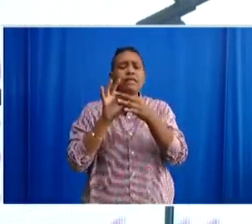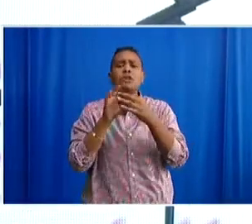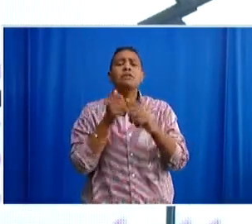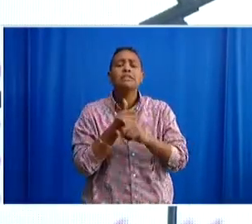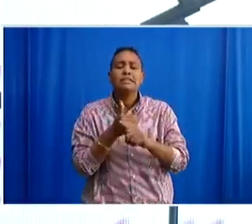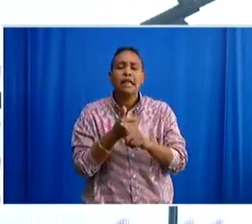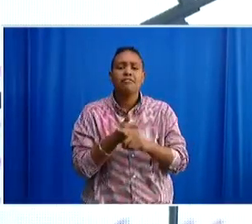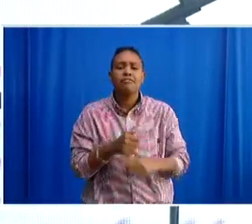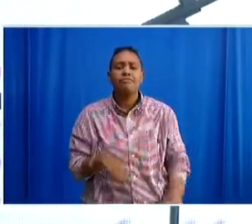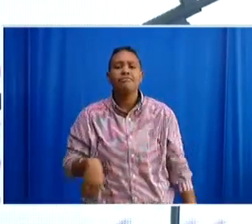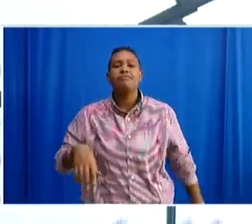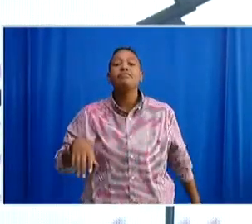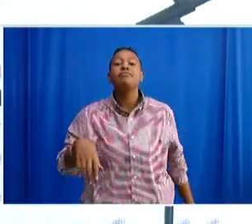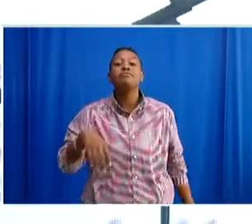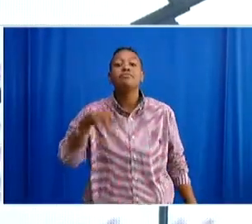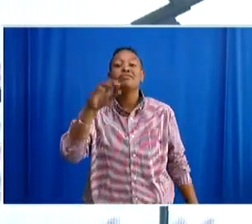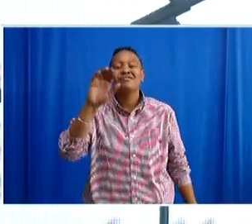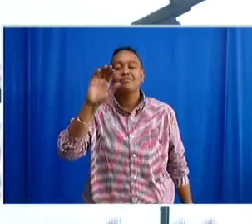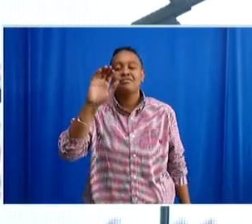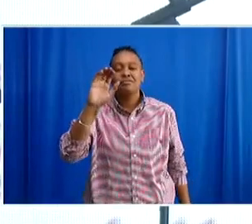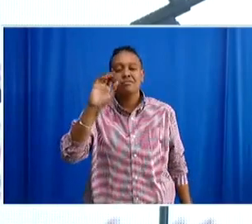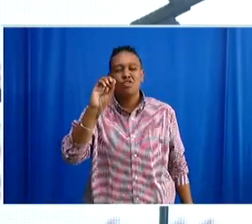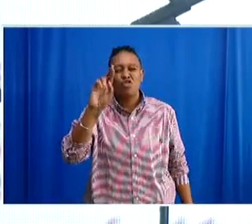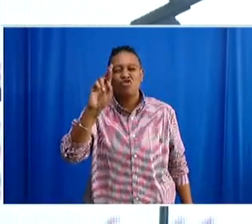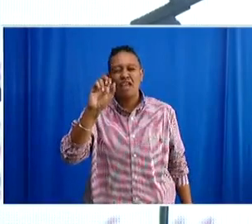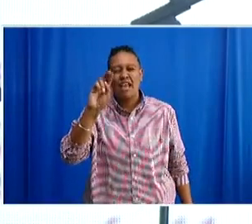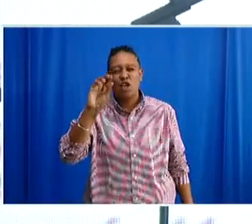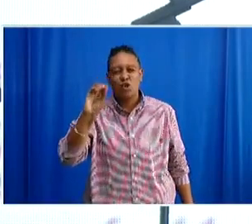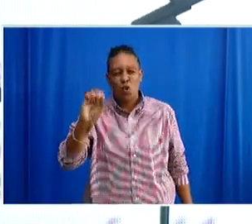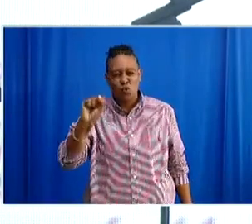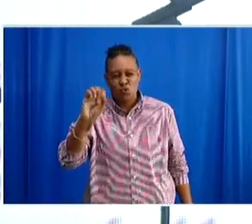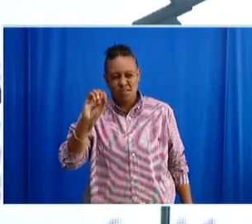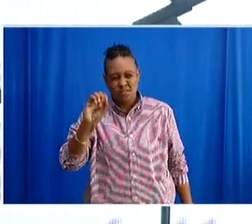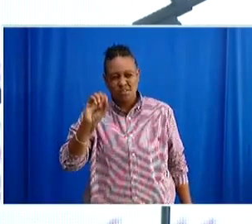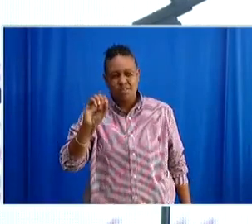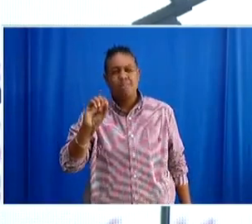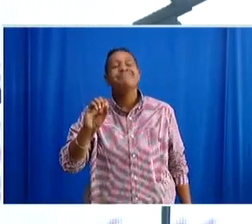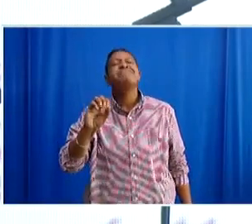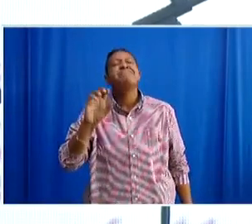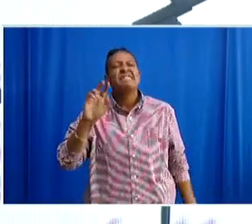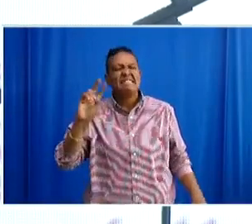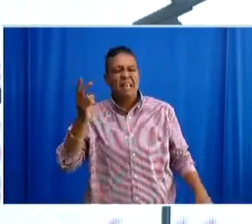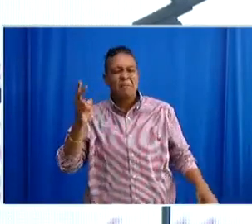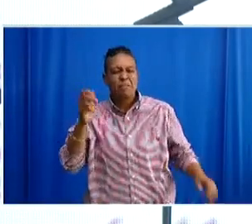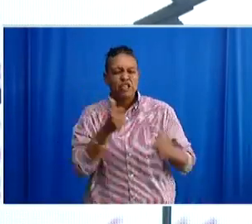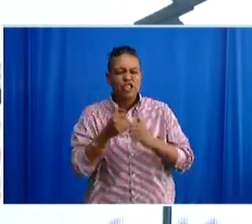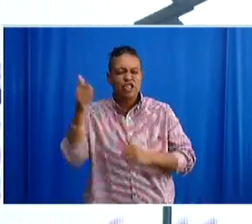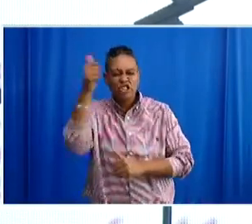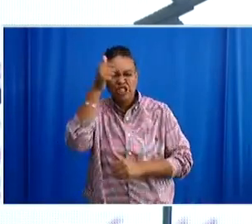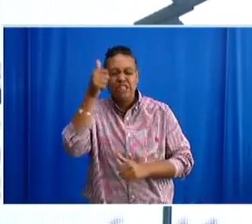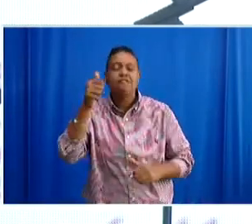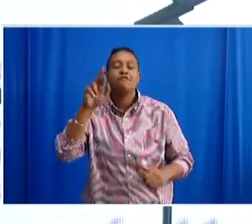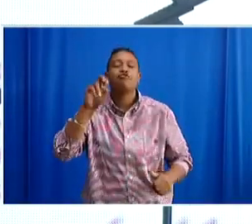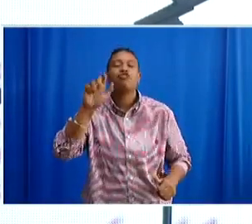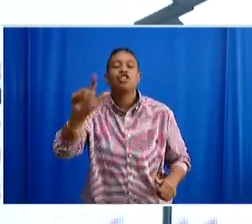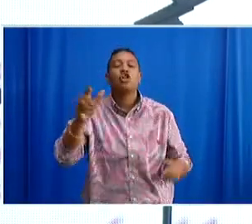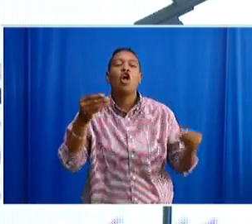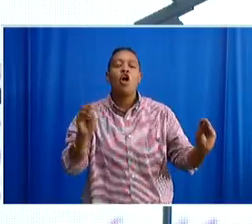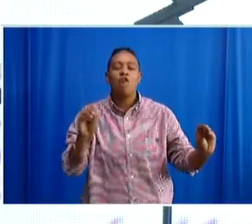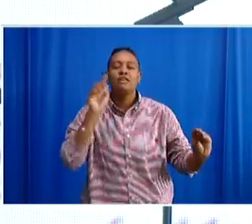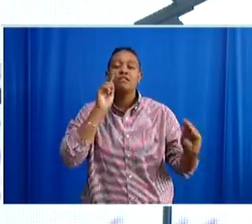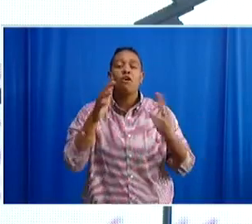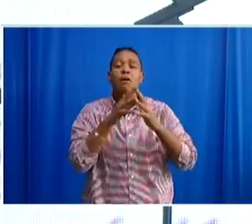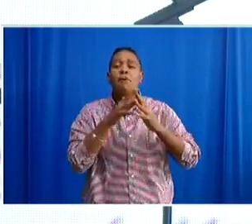Nawel Arenas, Deputy Chief, Regional Office for Americas and the Caribbean with the